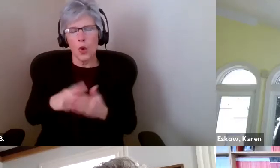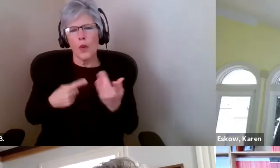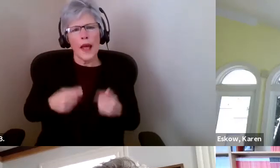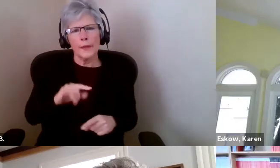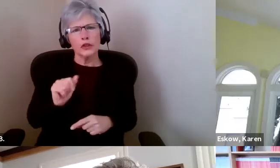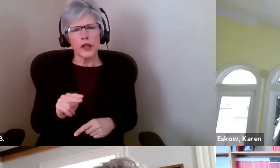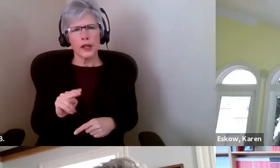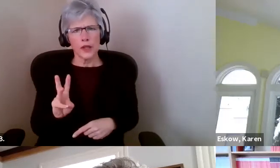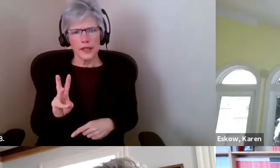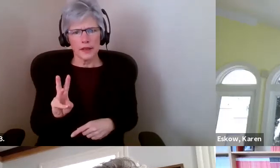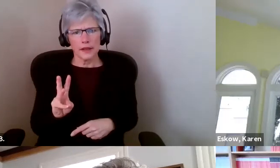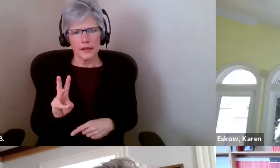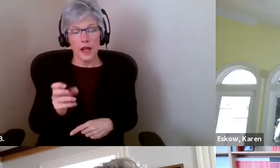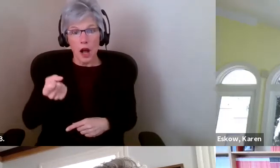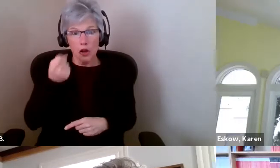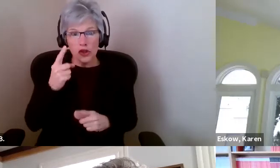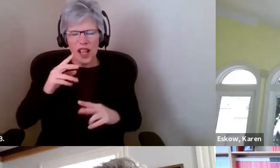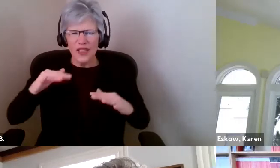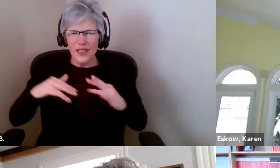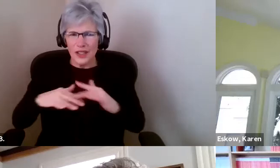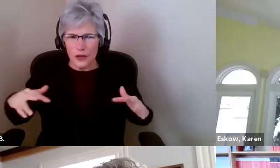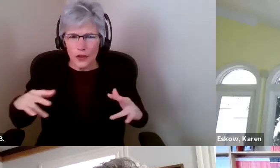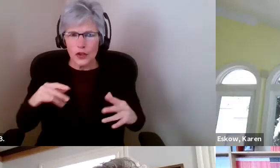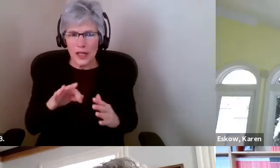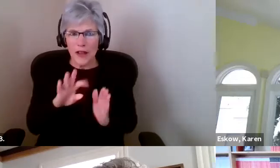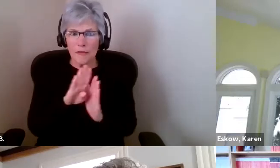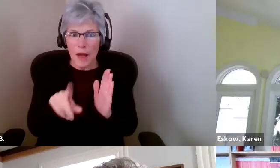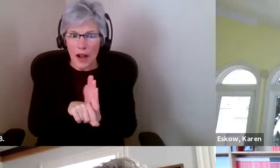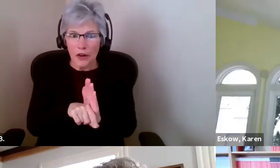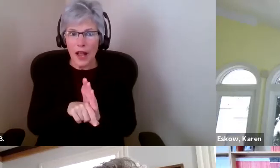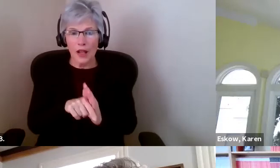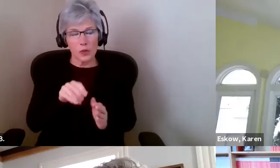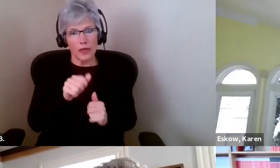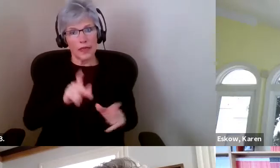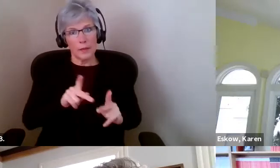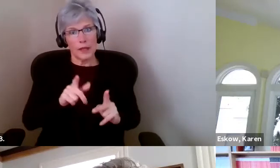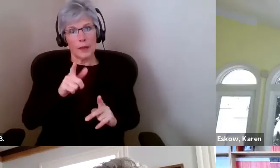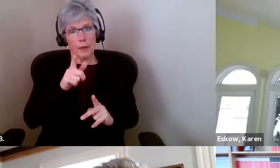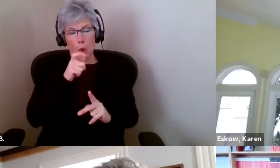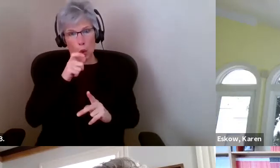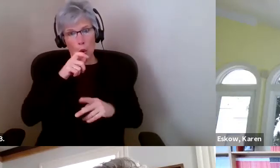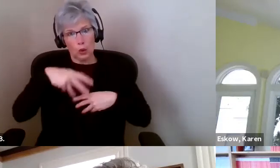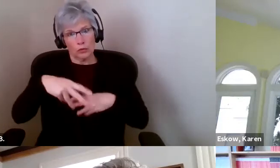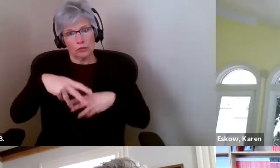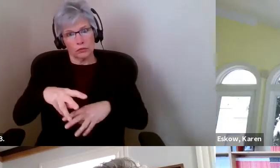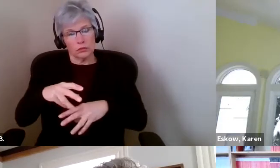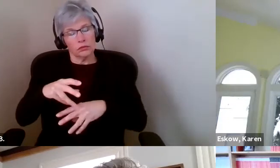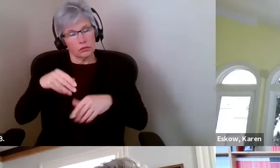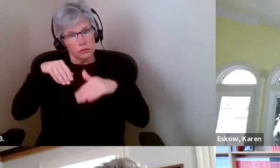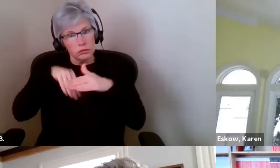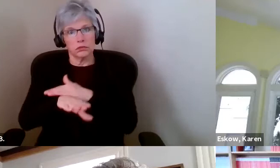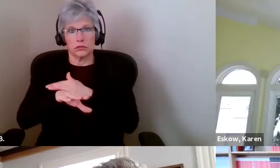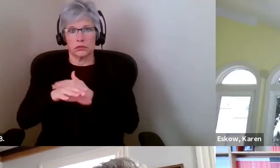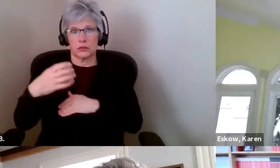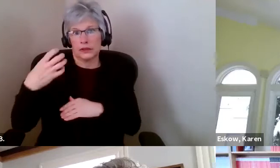diversity of backgrounds of the people who stormed the Capitol. And the more we're learning, at least I become